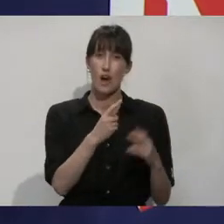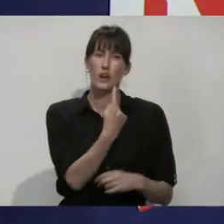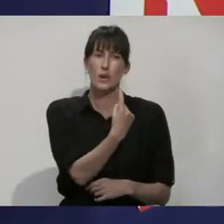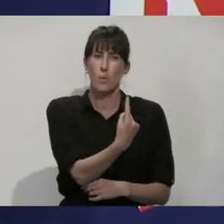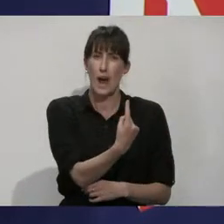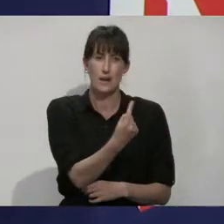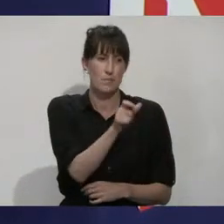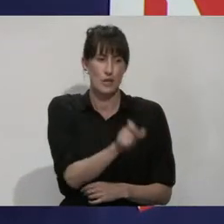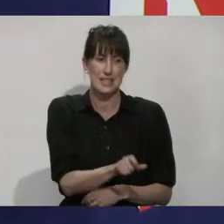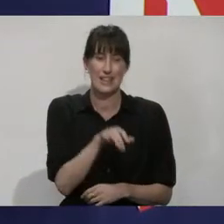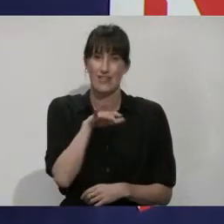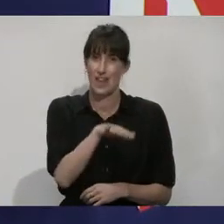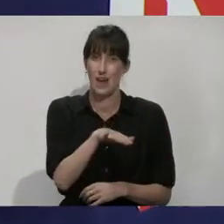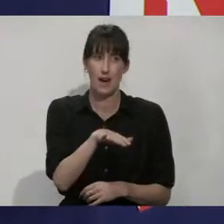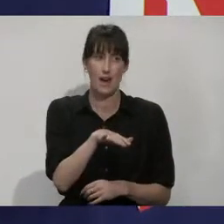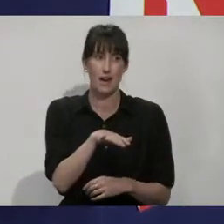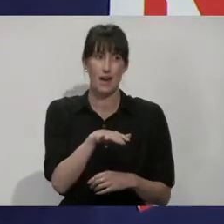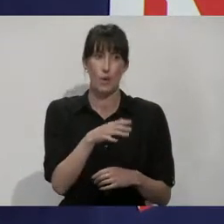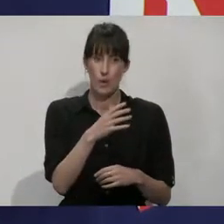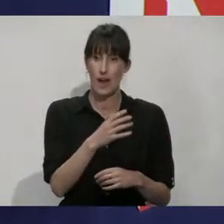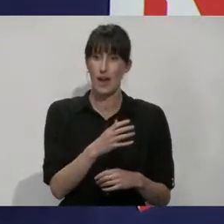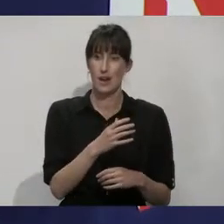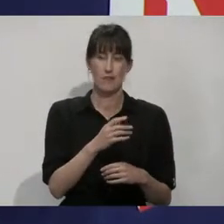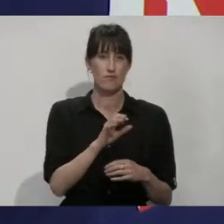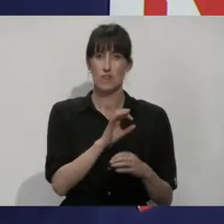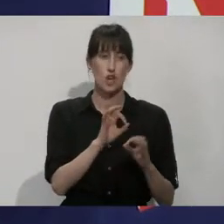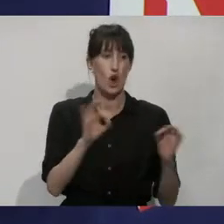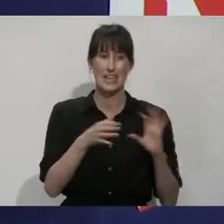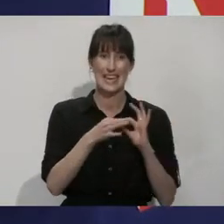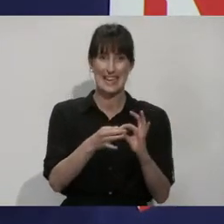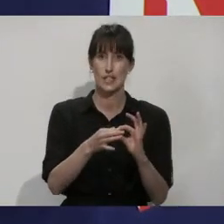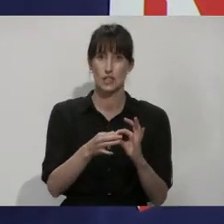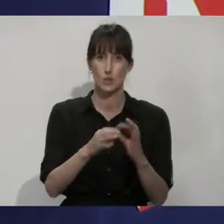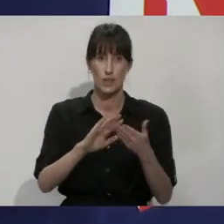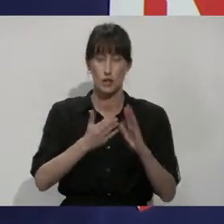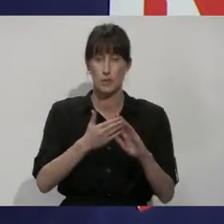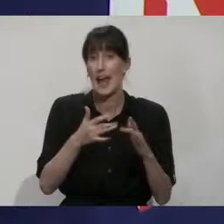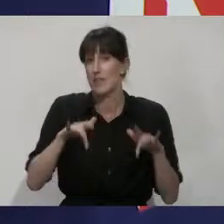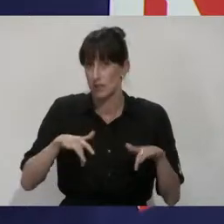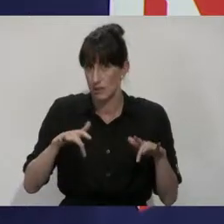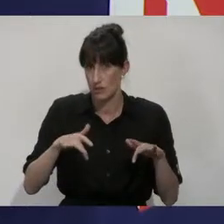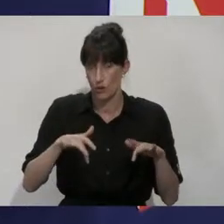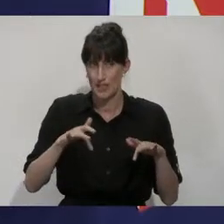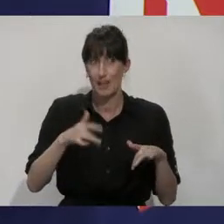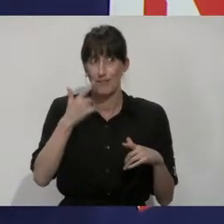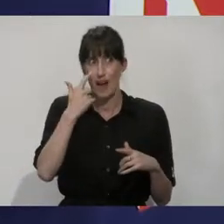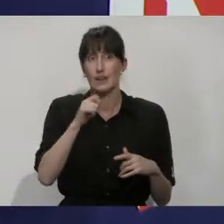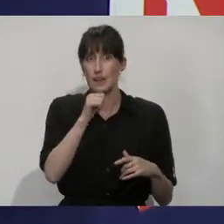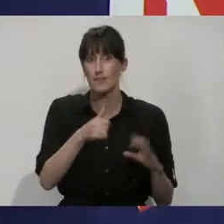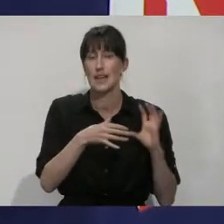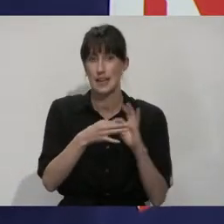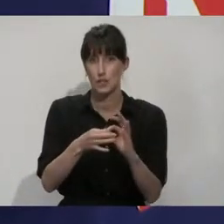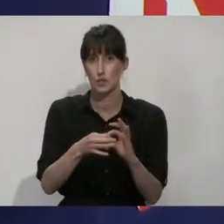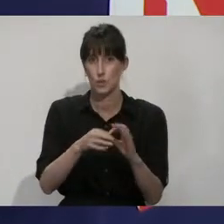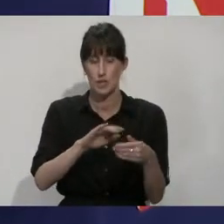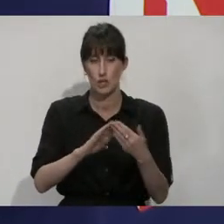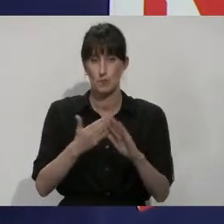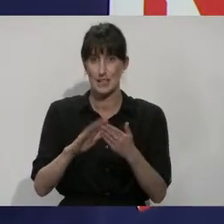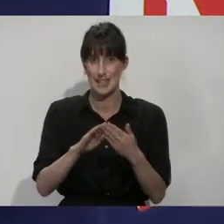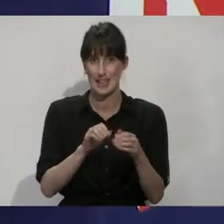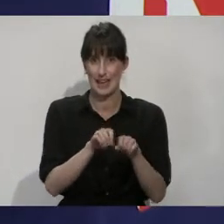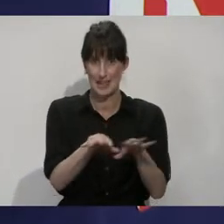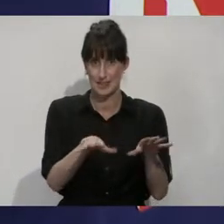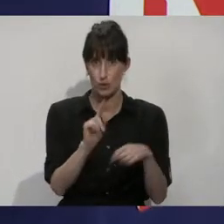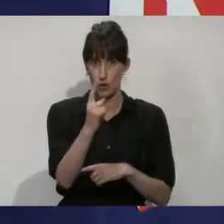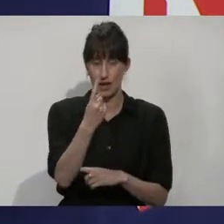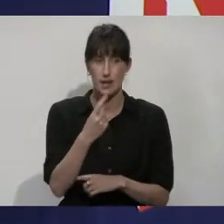the need to to lock down while we go through the process that we're going through with the cluster wouldn't be the same. But it would really